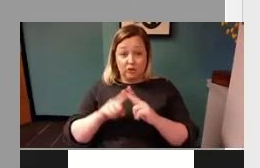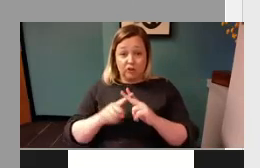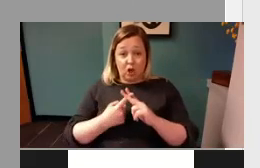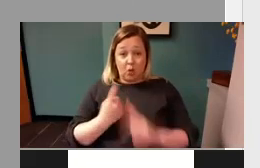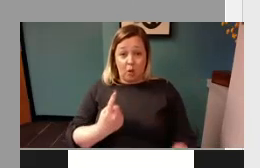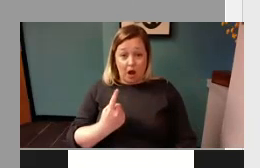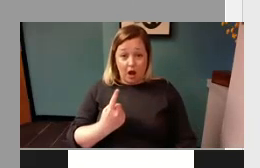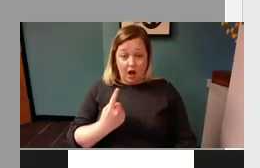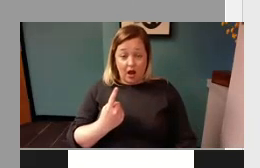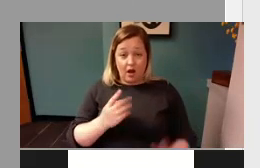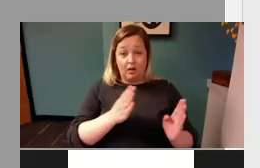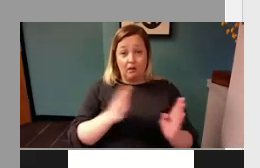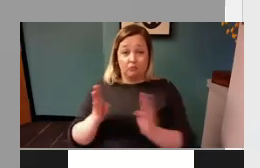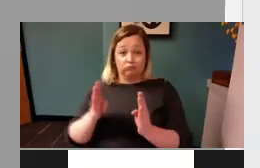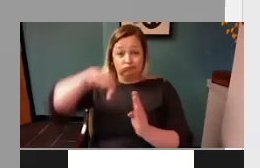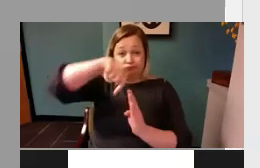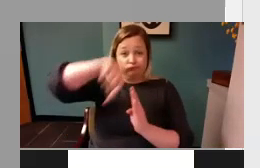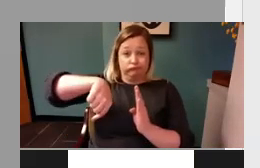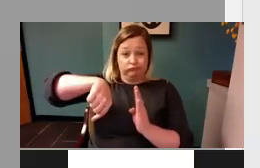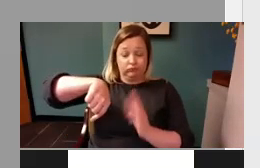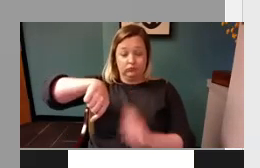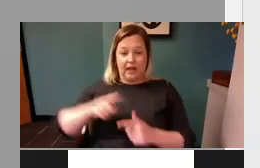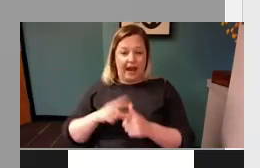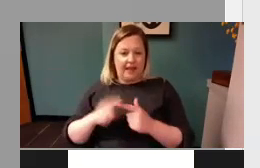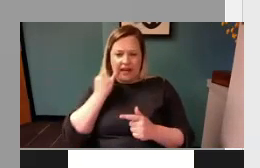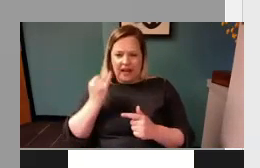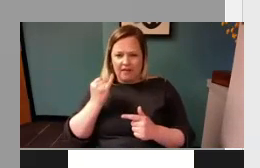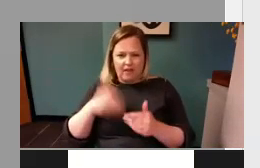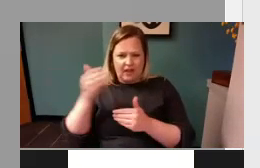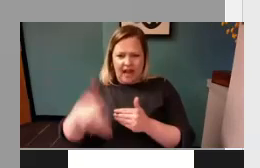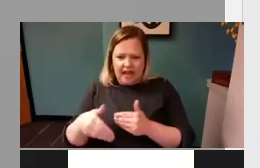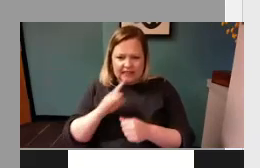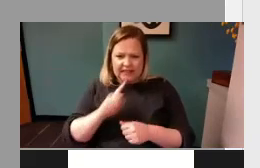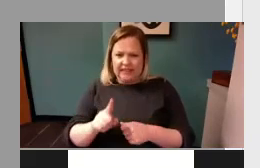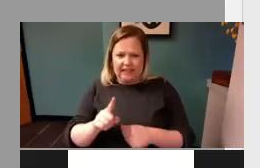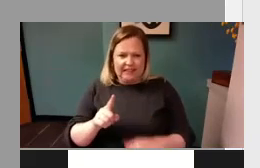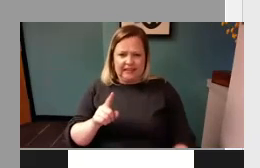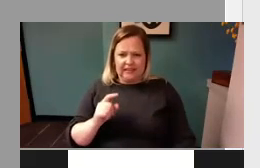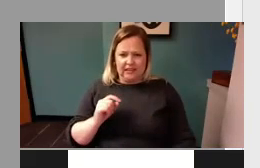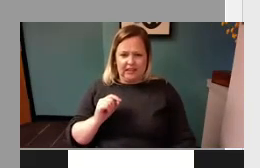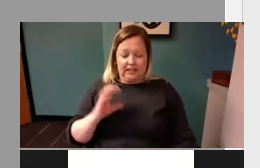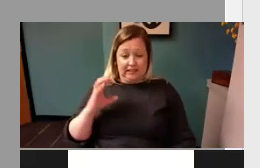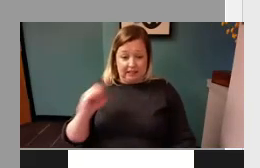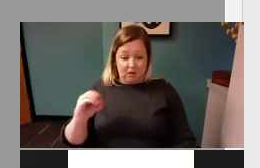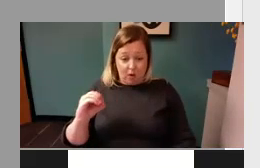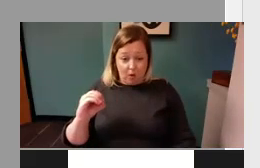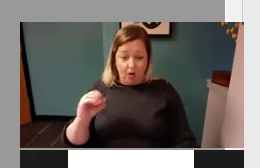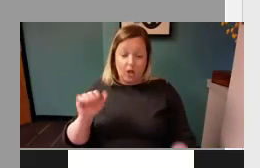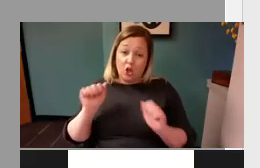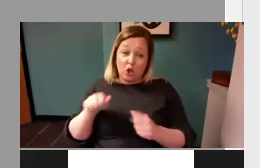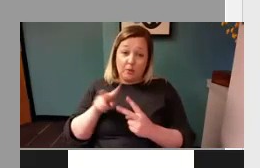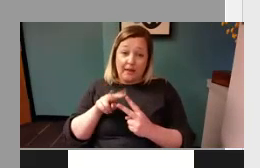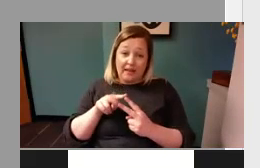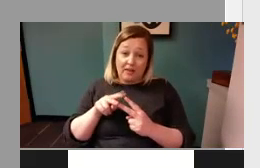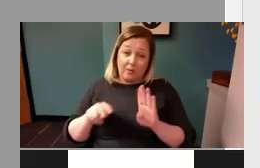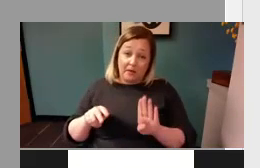to this particular node here, and then you say it is either B or C, but depends on the next bit. But this entire